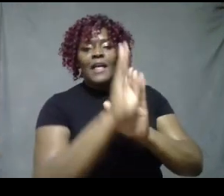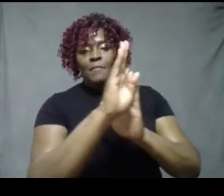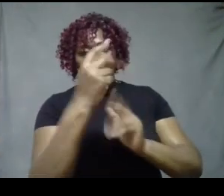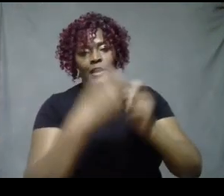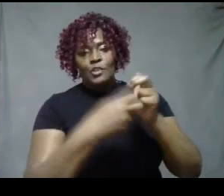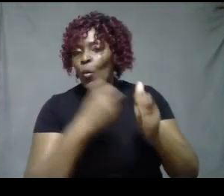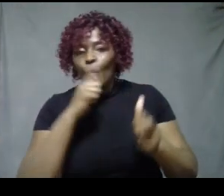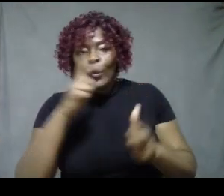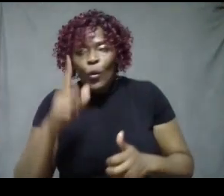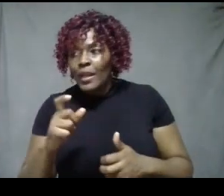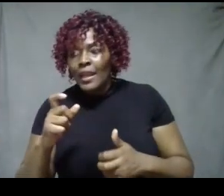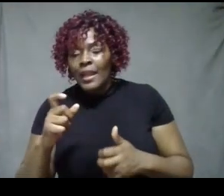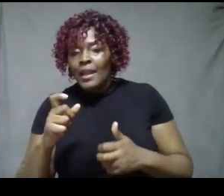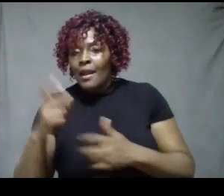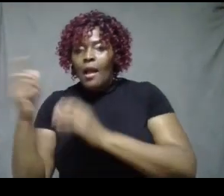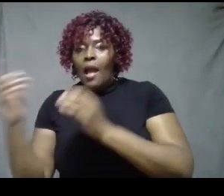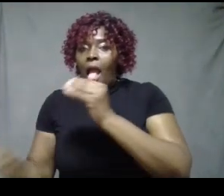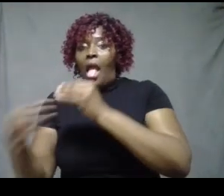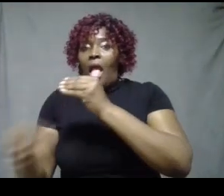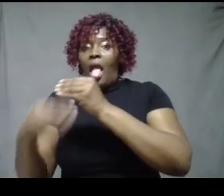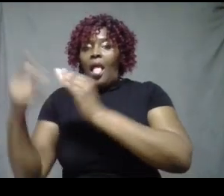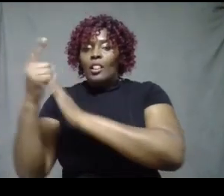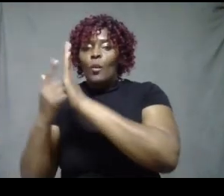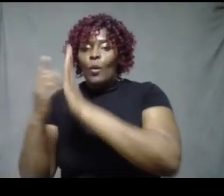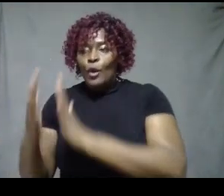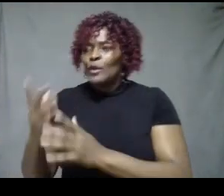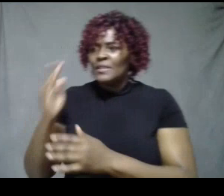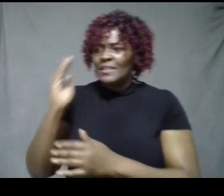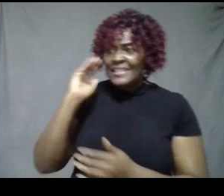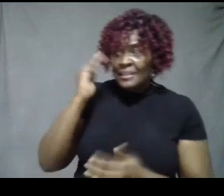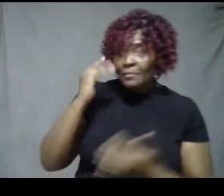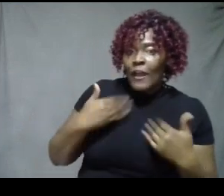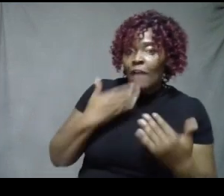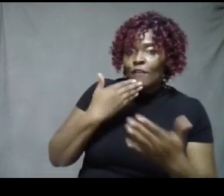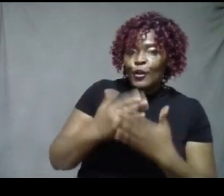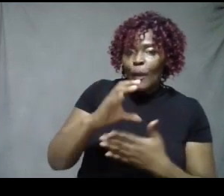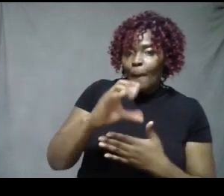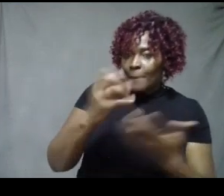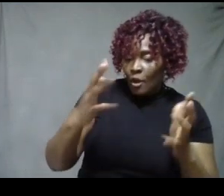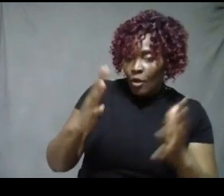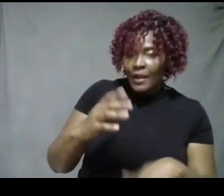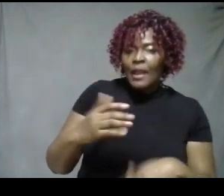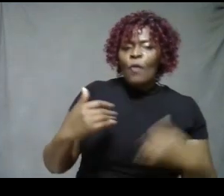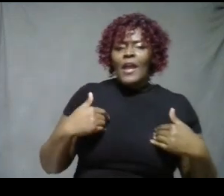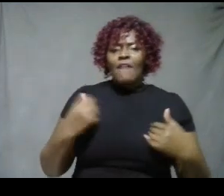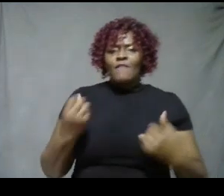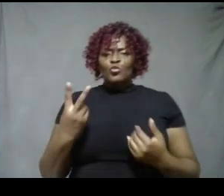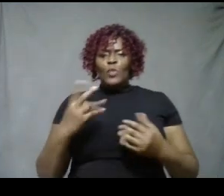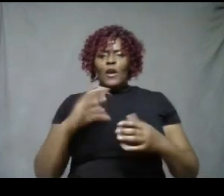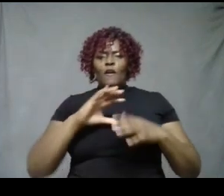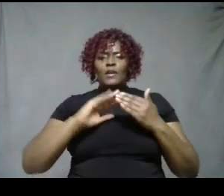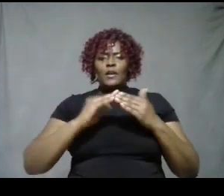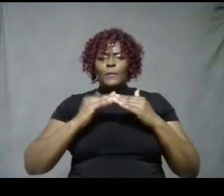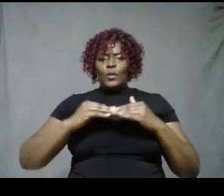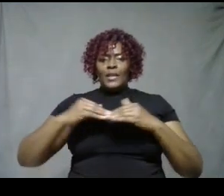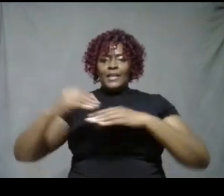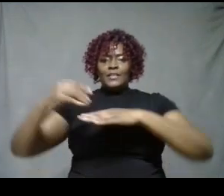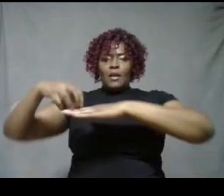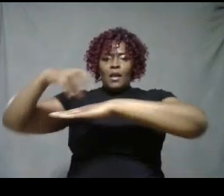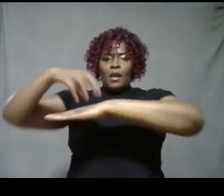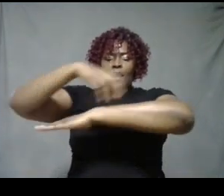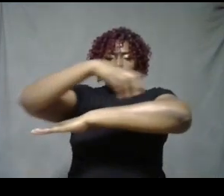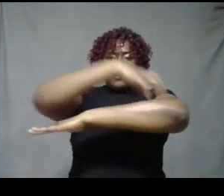a developer. It looks like you've got a good one. And I guess from our communities, and we got 12 communities that line the intercoastal that have been watching this in great